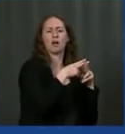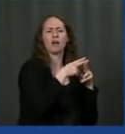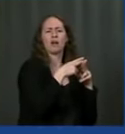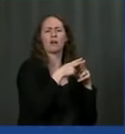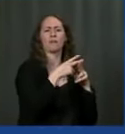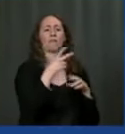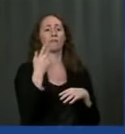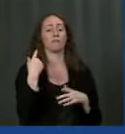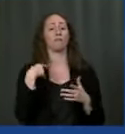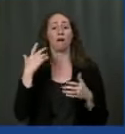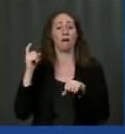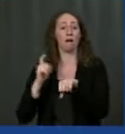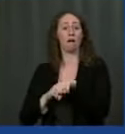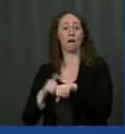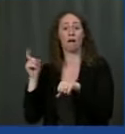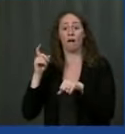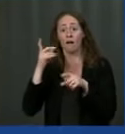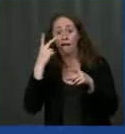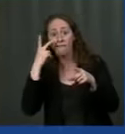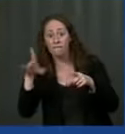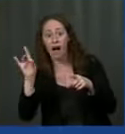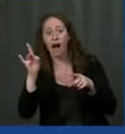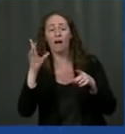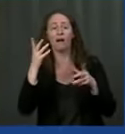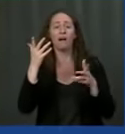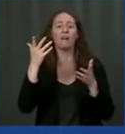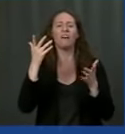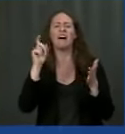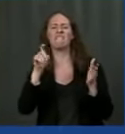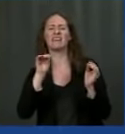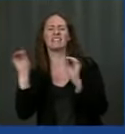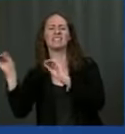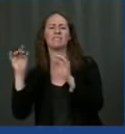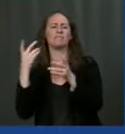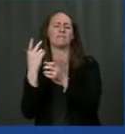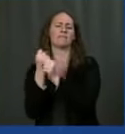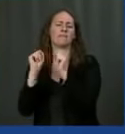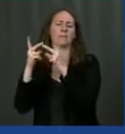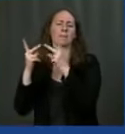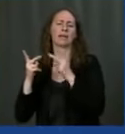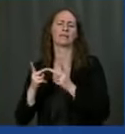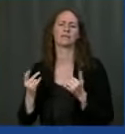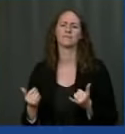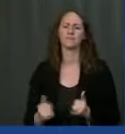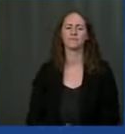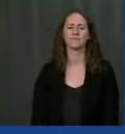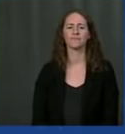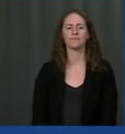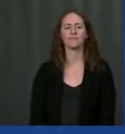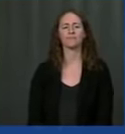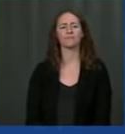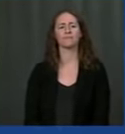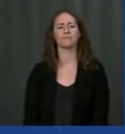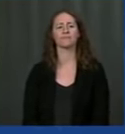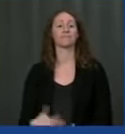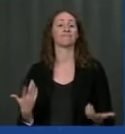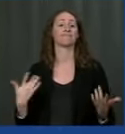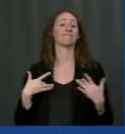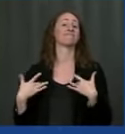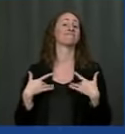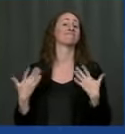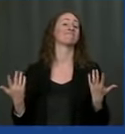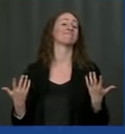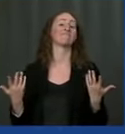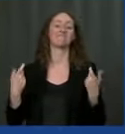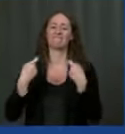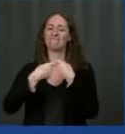out to Alexandria, is my understanding. And then, of course, our systems are down. We have no electricity, no communication. Our